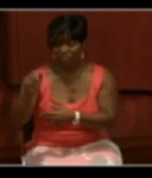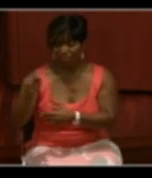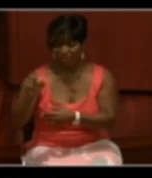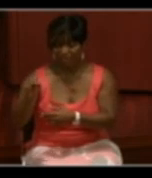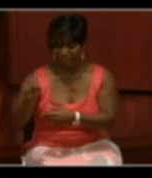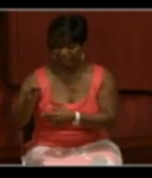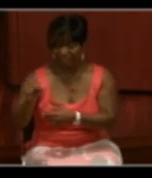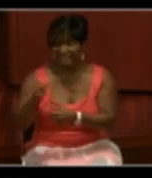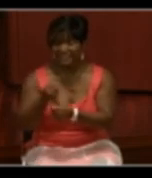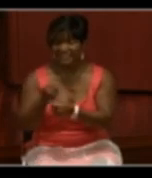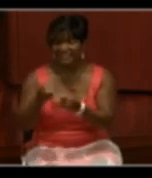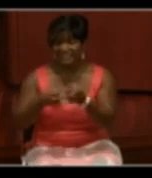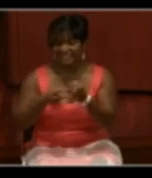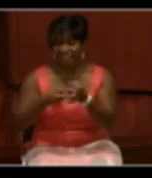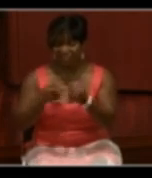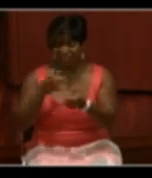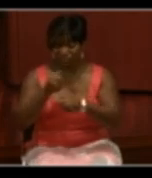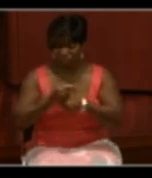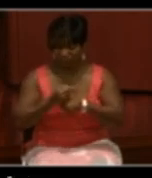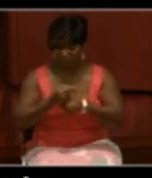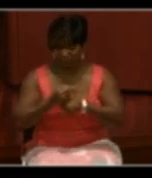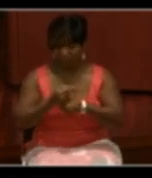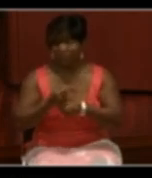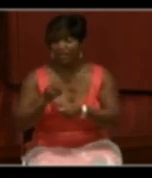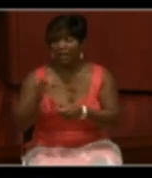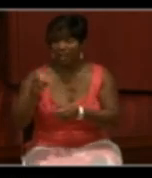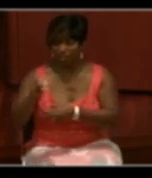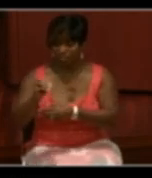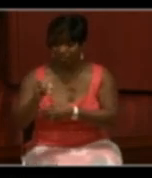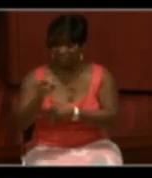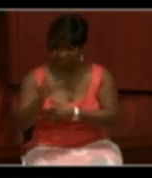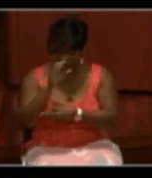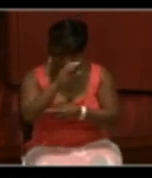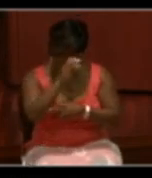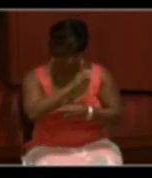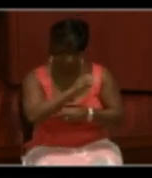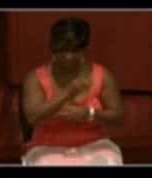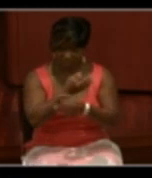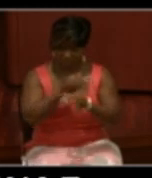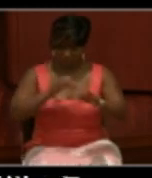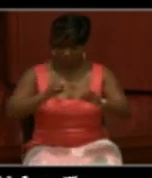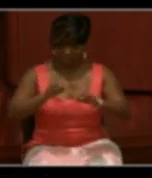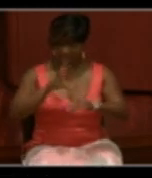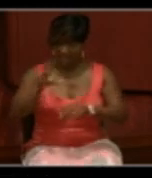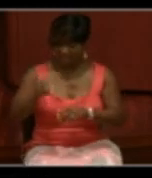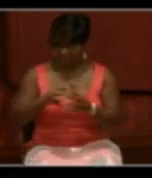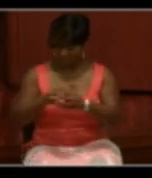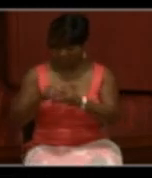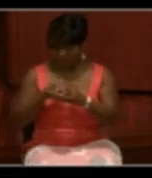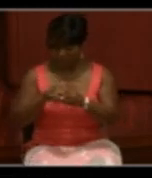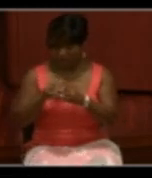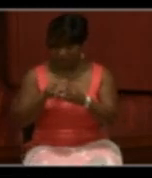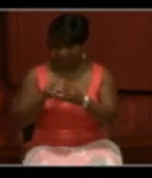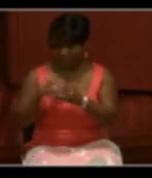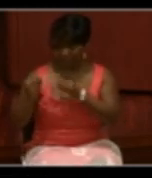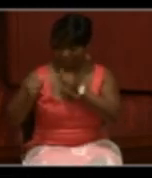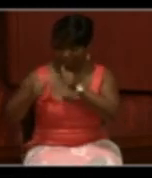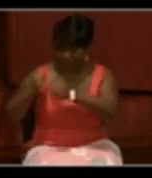If you are seeking freed African-American ancestors in the post-Civil War era, this talk is for